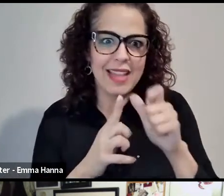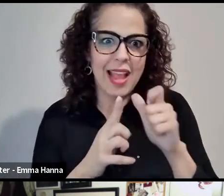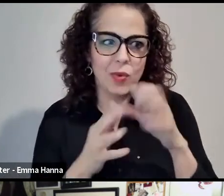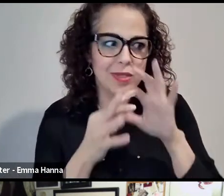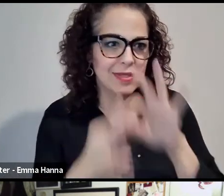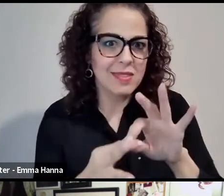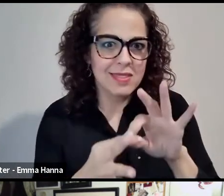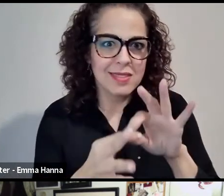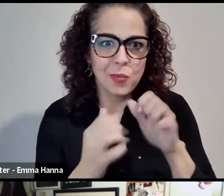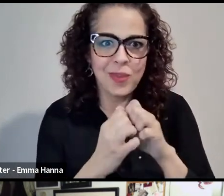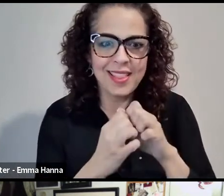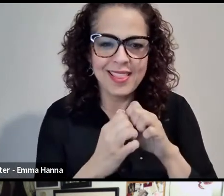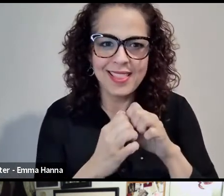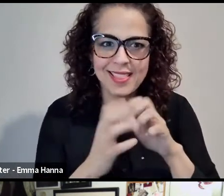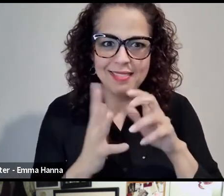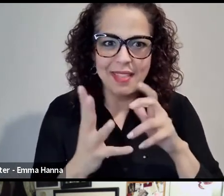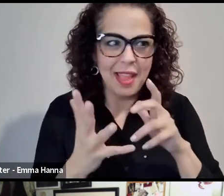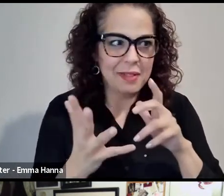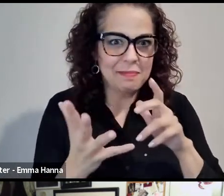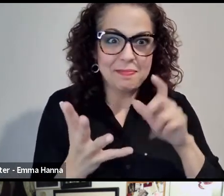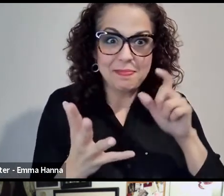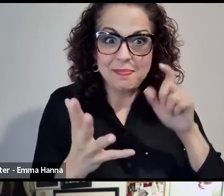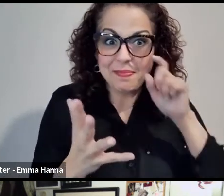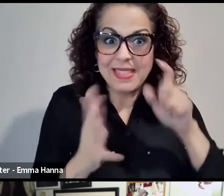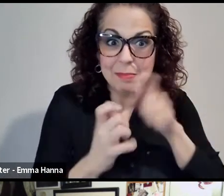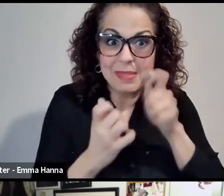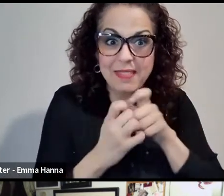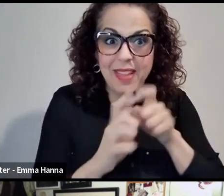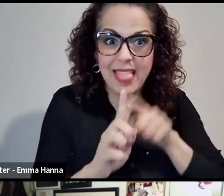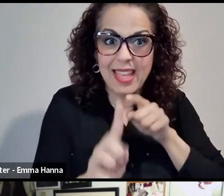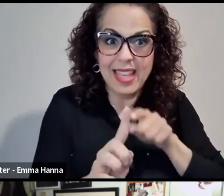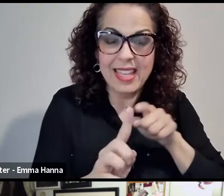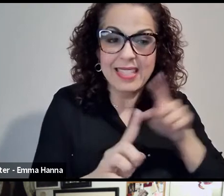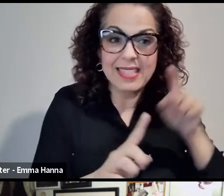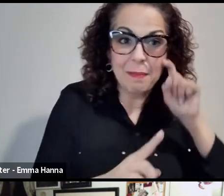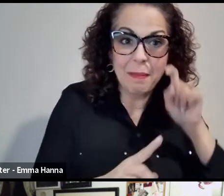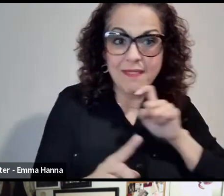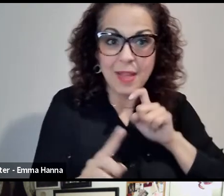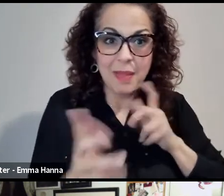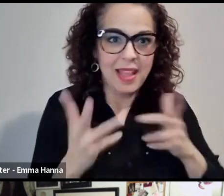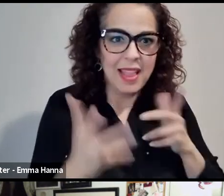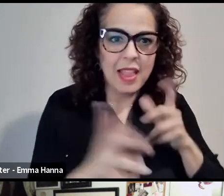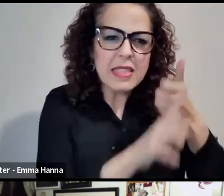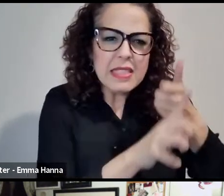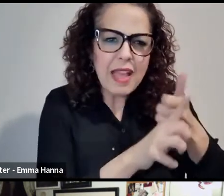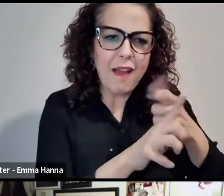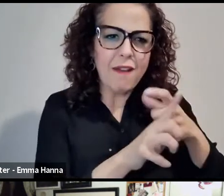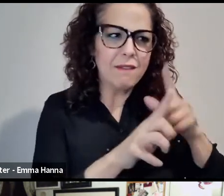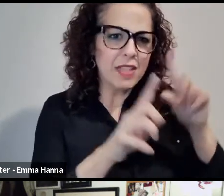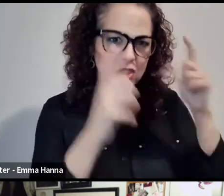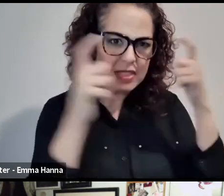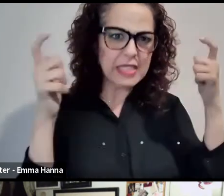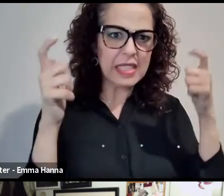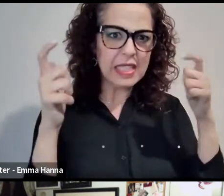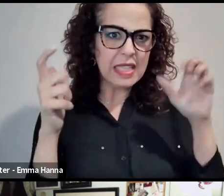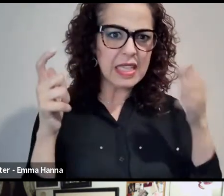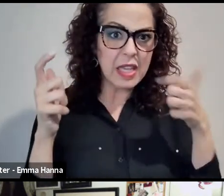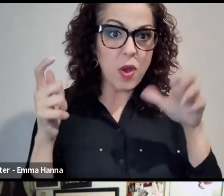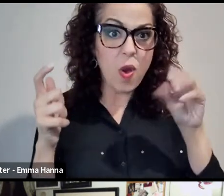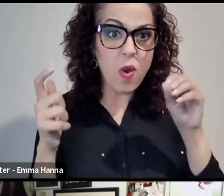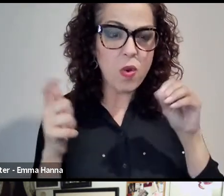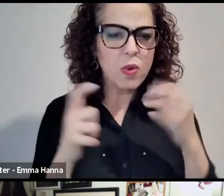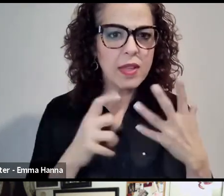experts at what they do. And a lot of their sense of self and their ego is tied up in this